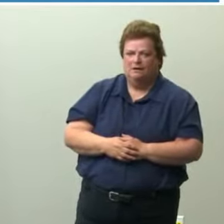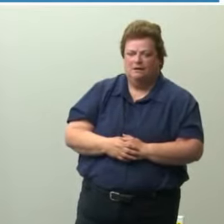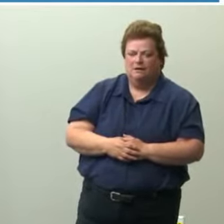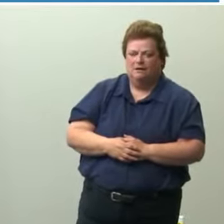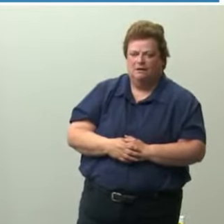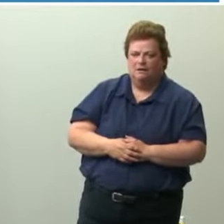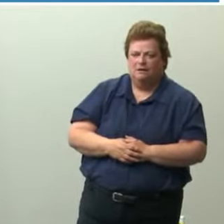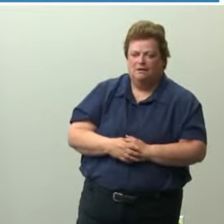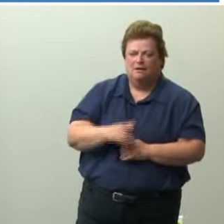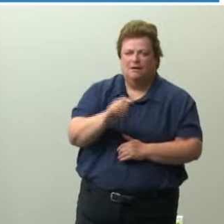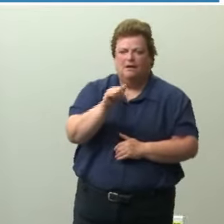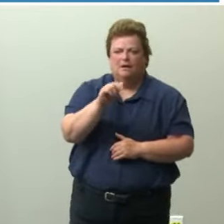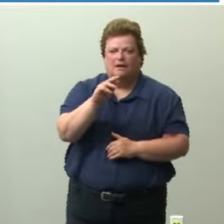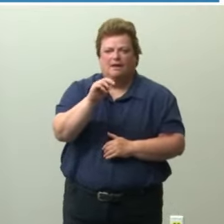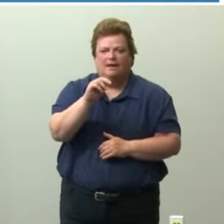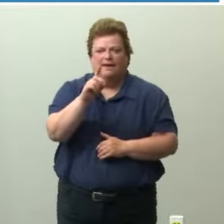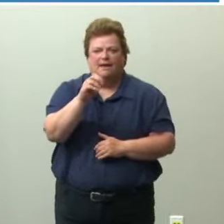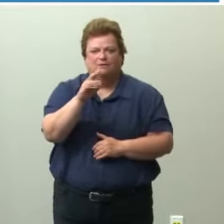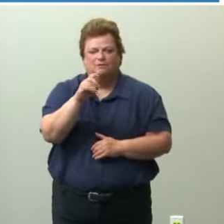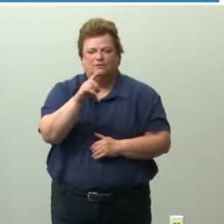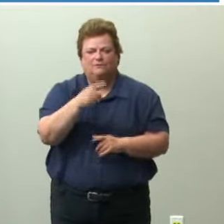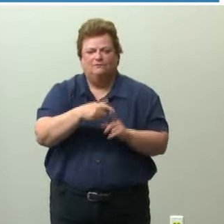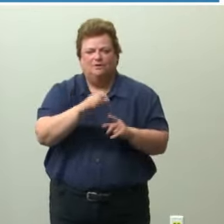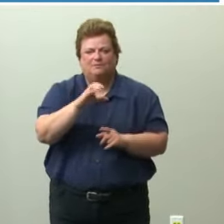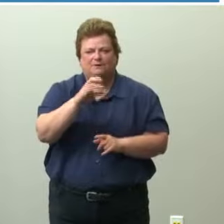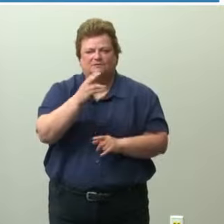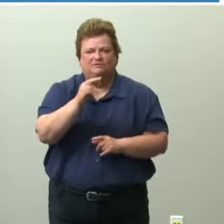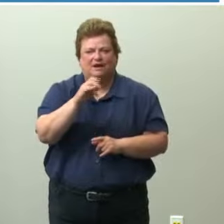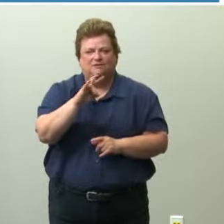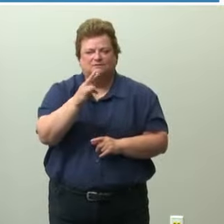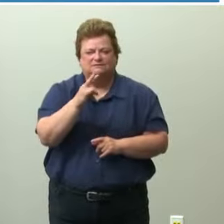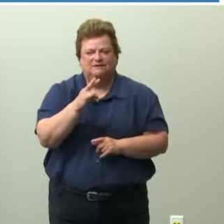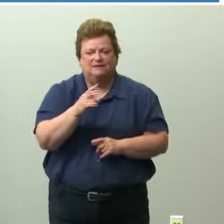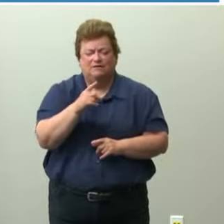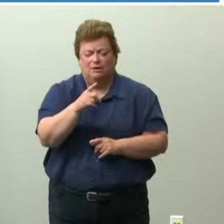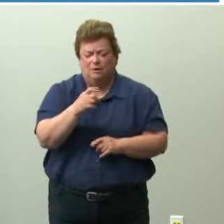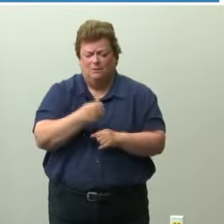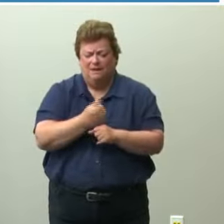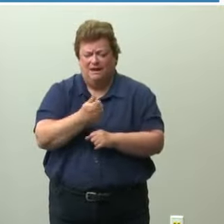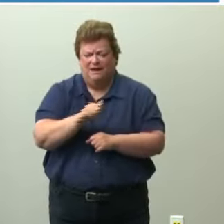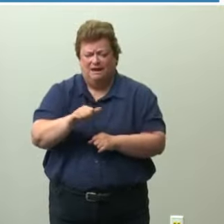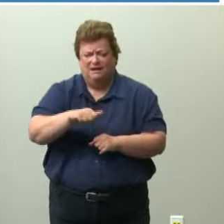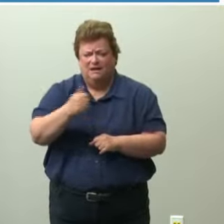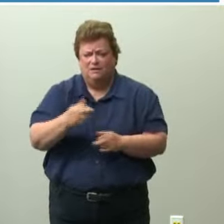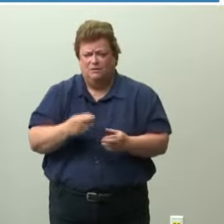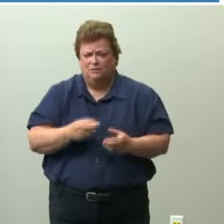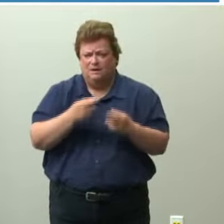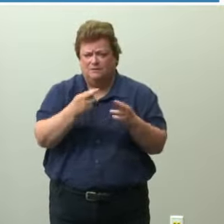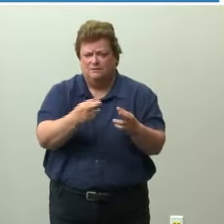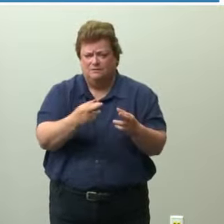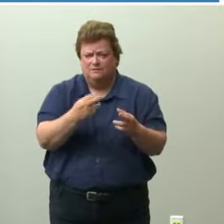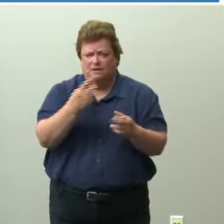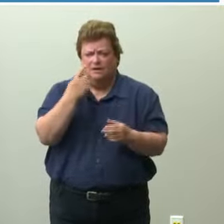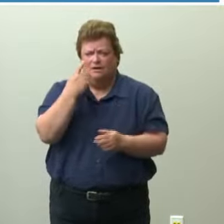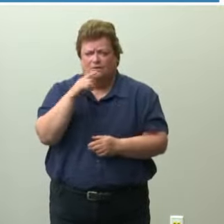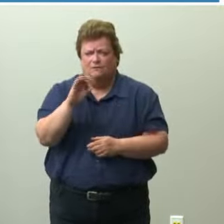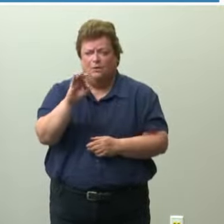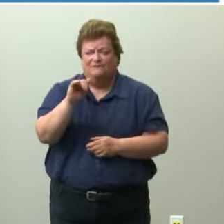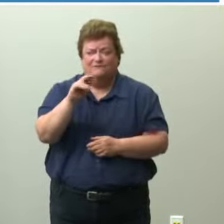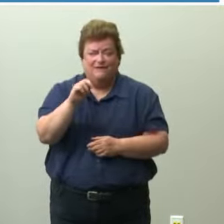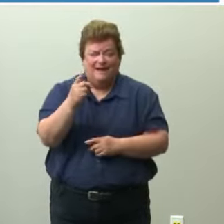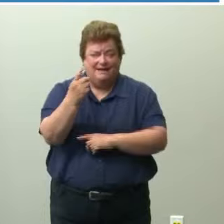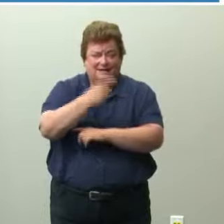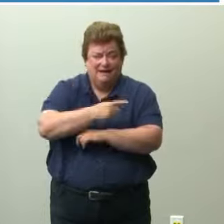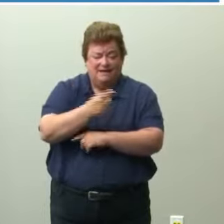Pat, Andrew Ozaki from Channel 7 News, have you made any additional recommendations for Fan Day coming up or anything like